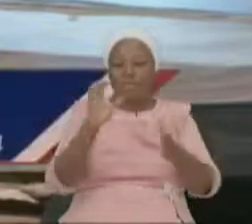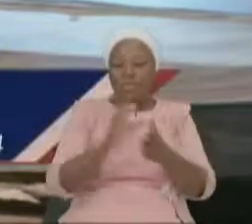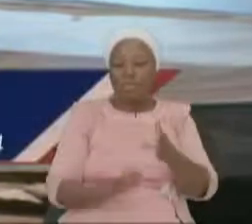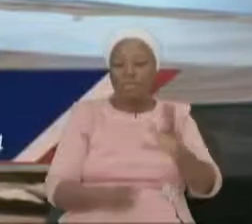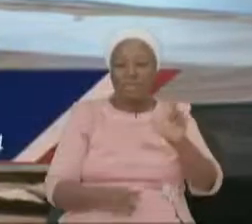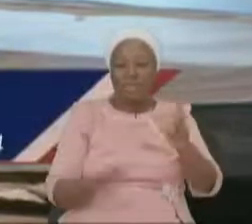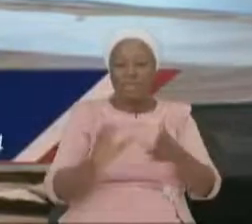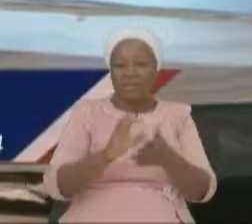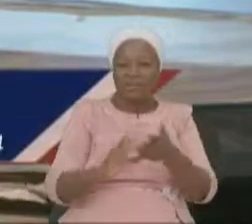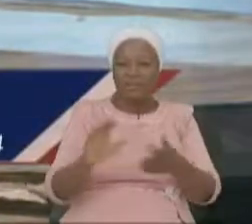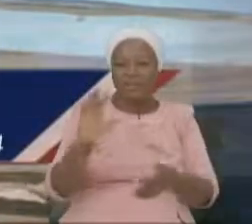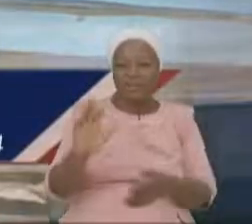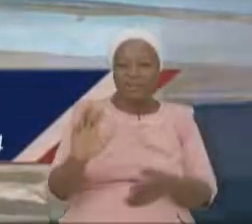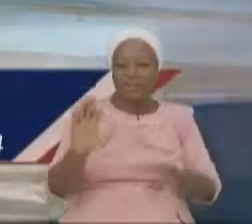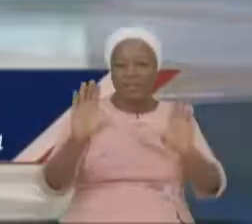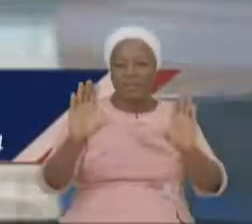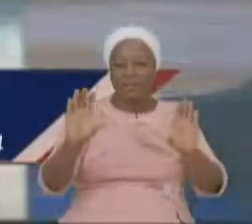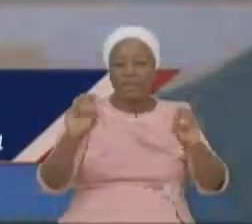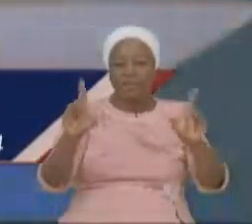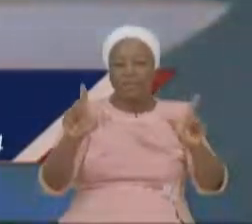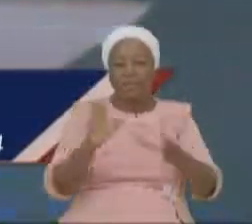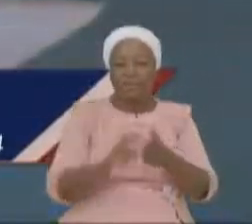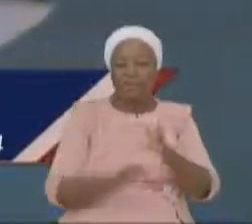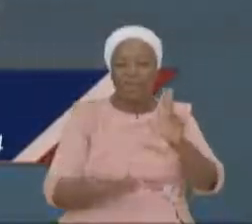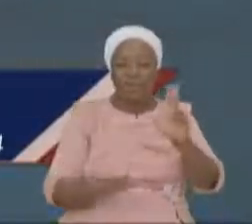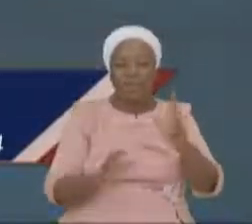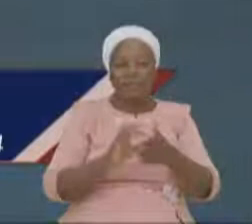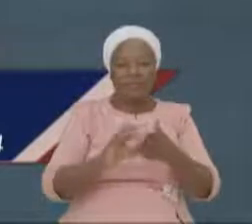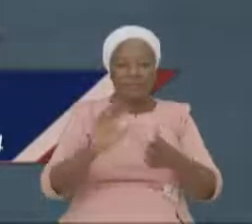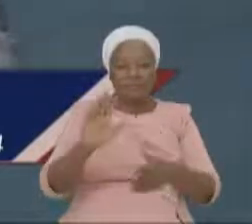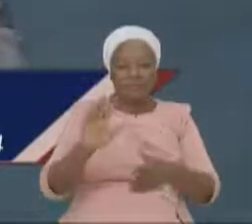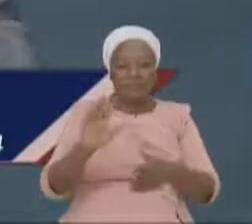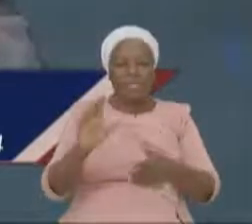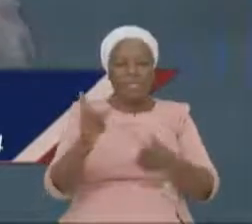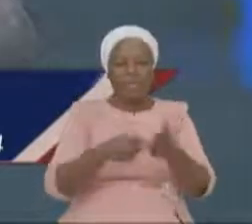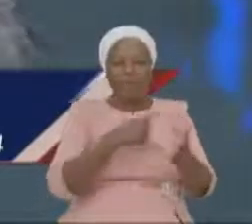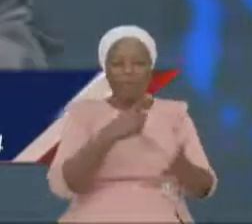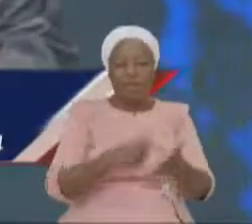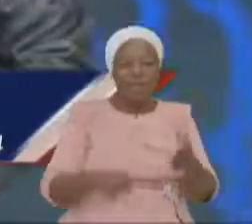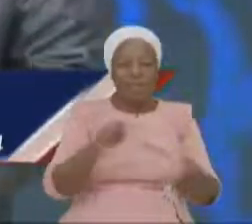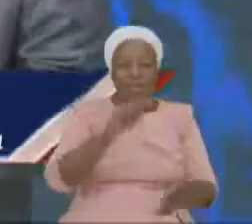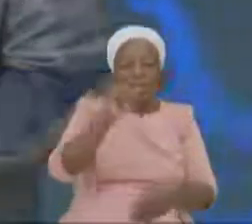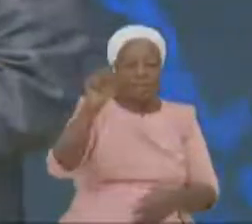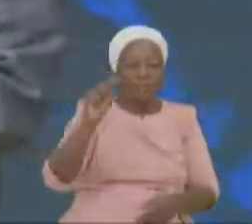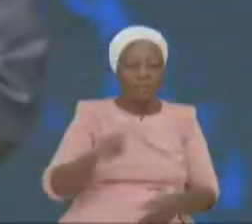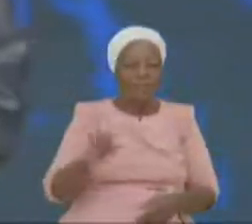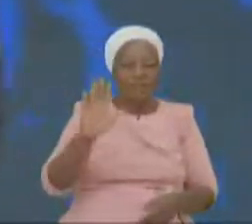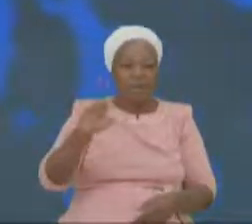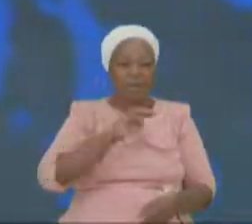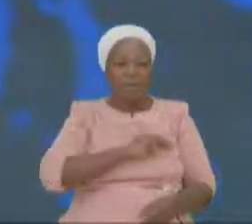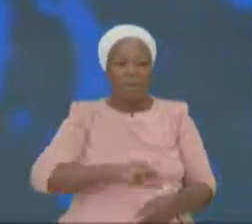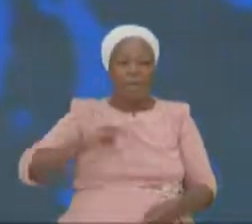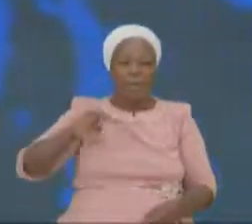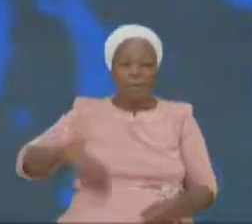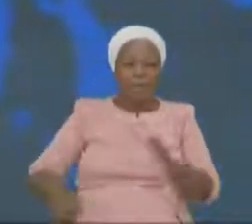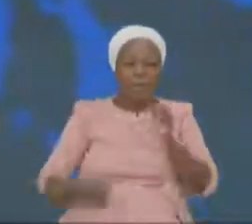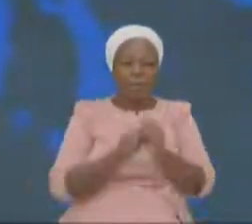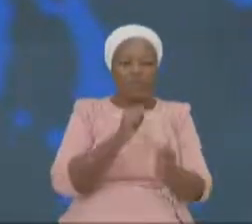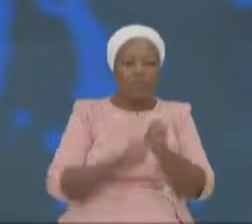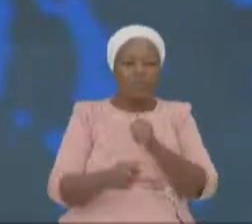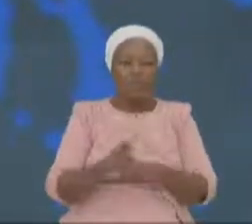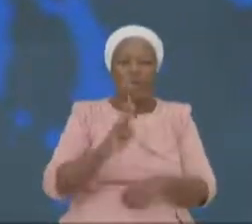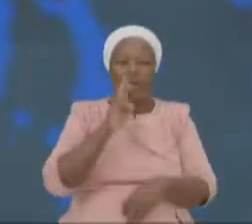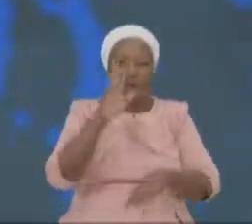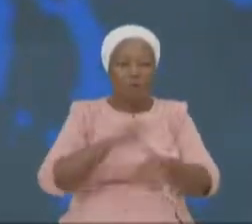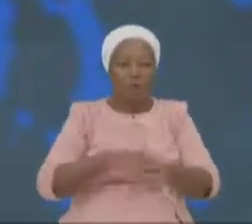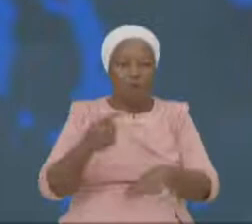5. Colossians chapter 3, verse 5. Mortify therefore your members which are